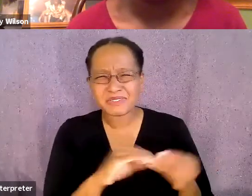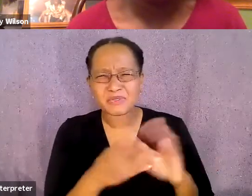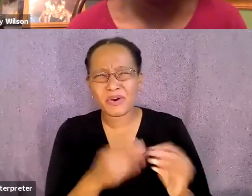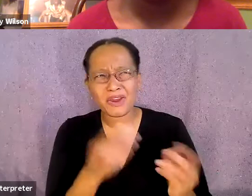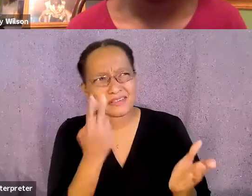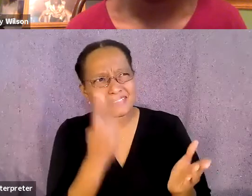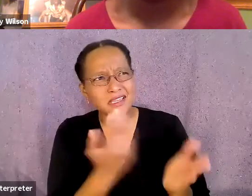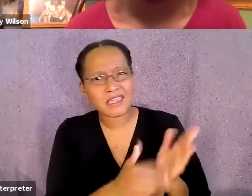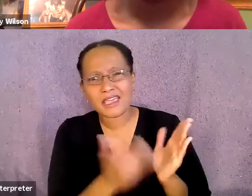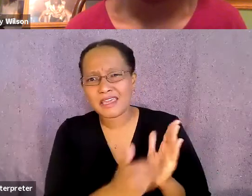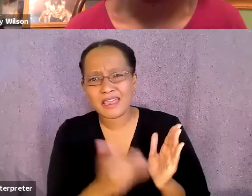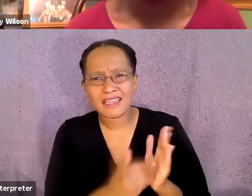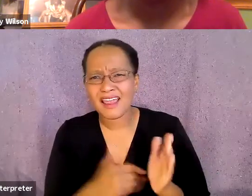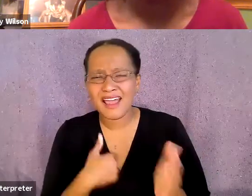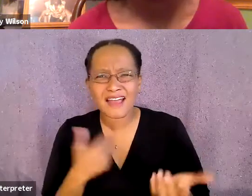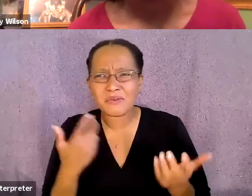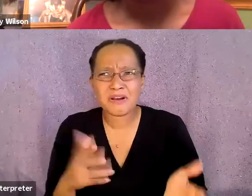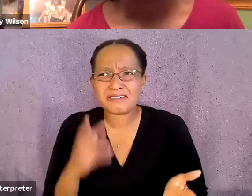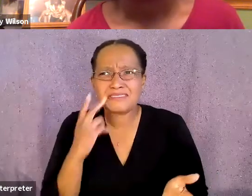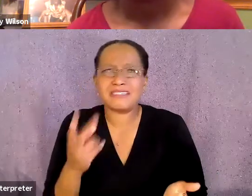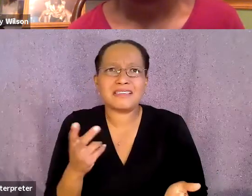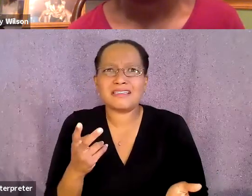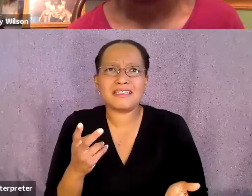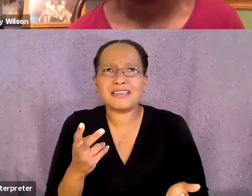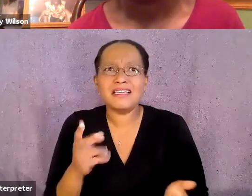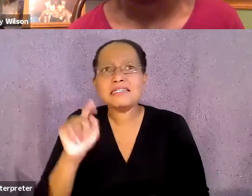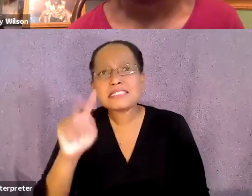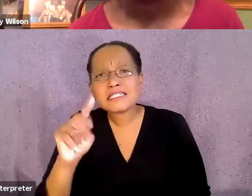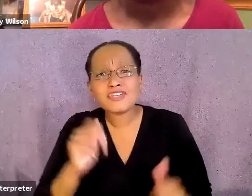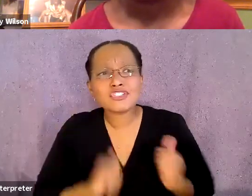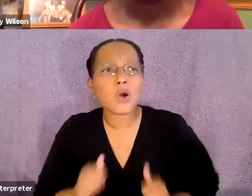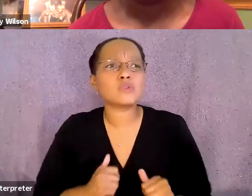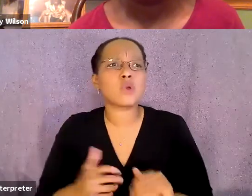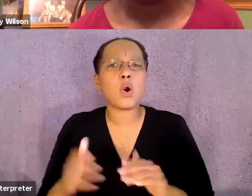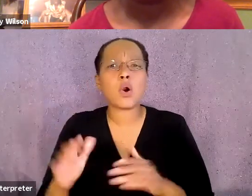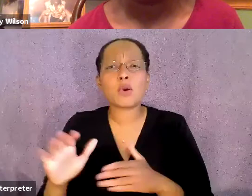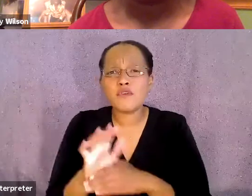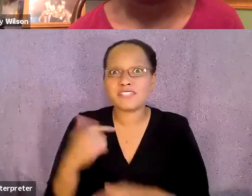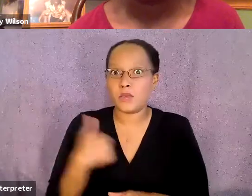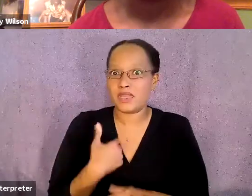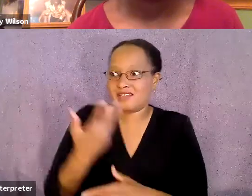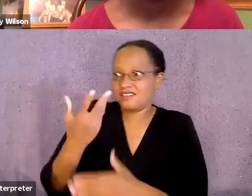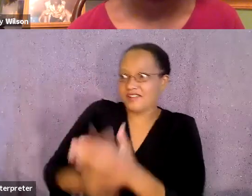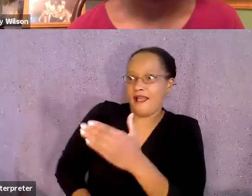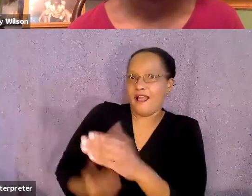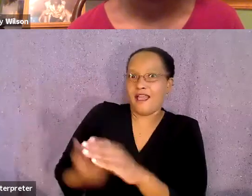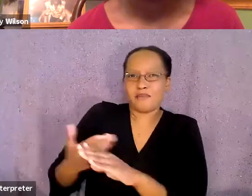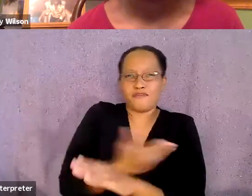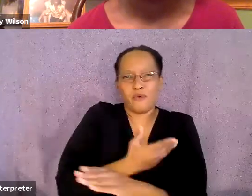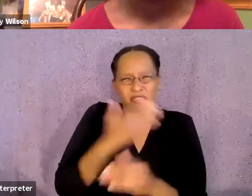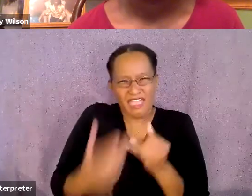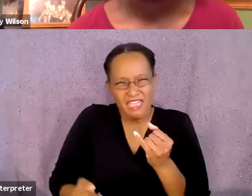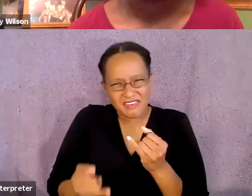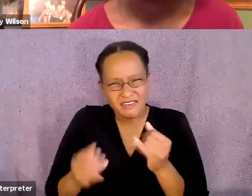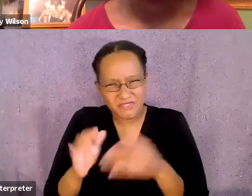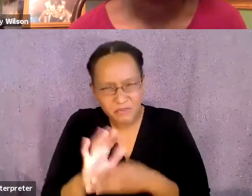keep seeing that. And I don't want to keep seeing shows and movies where we die before the credits roll. And I just got tired of waiting